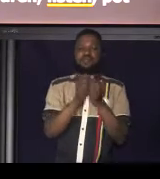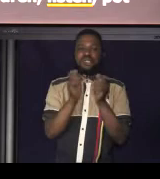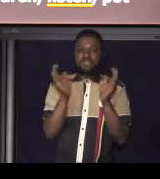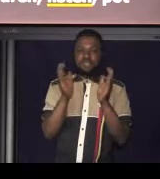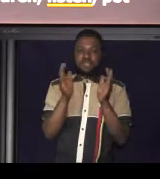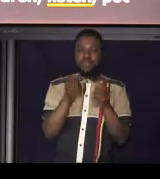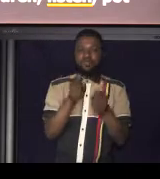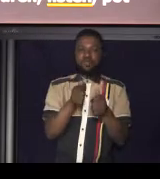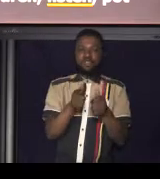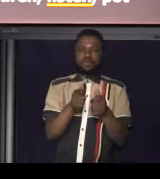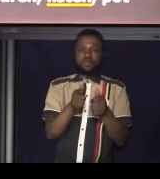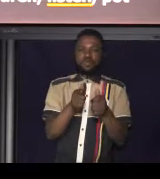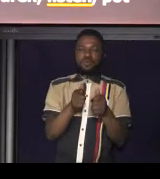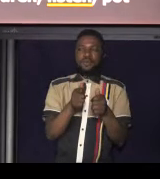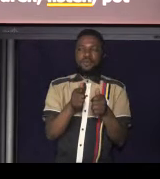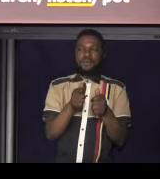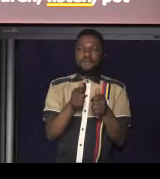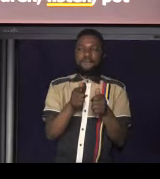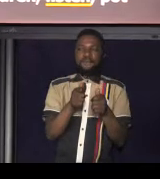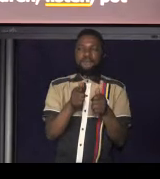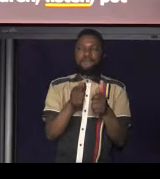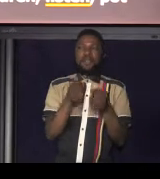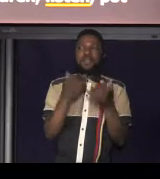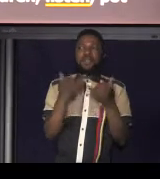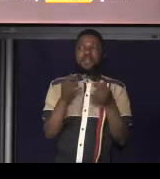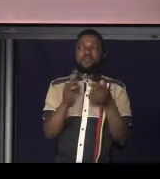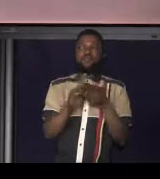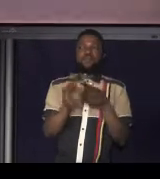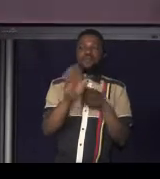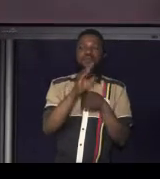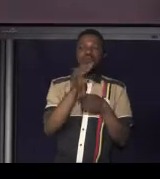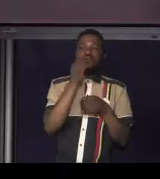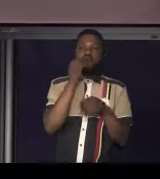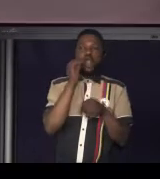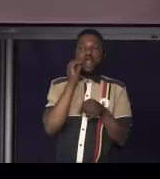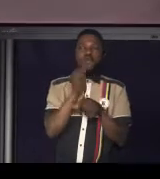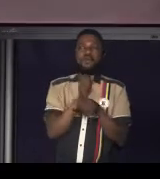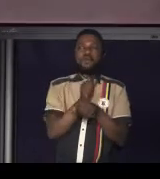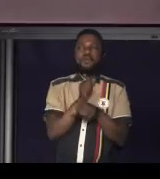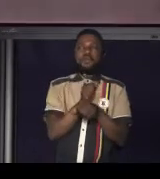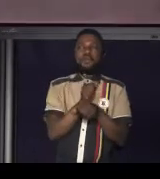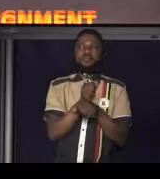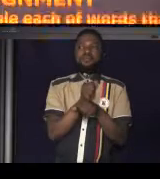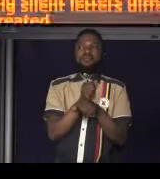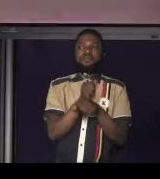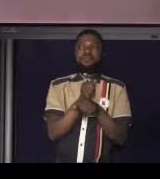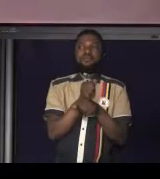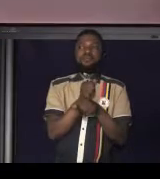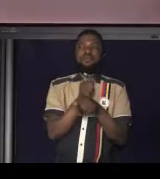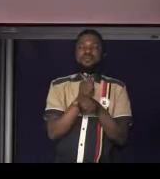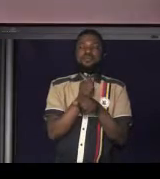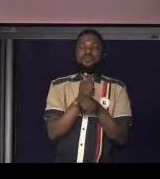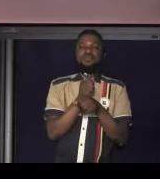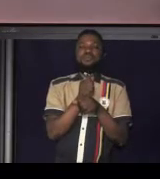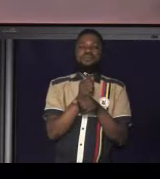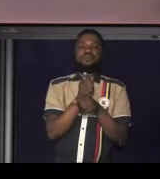with a cheer. Good job, you. Now, for your homework or your